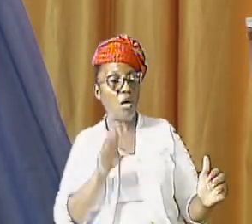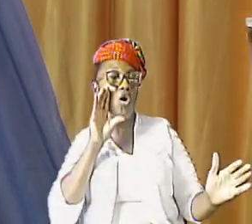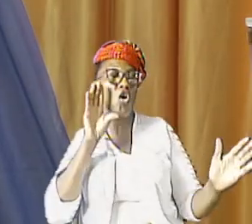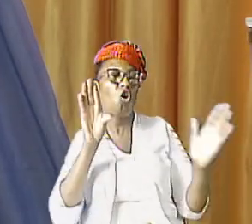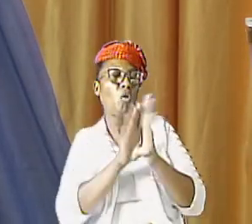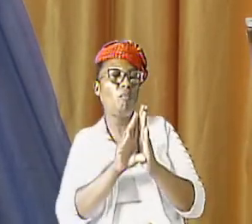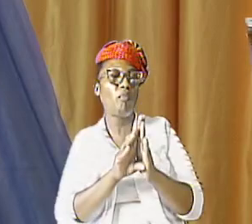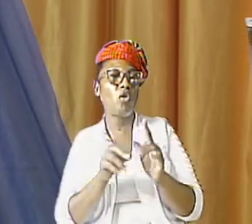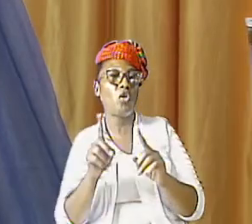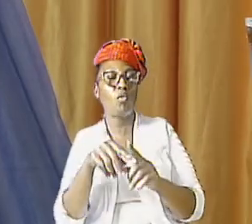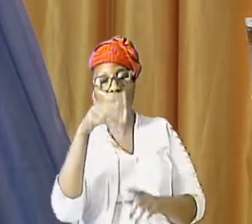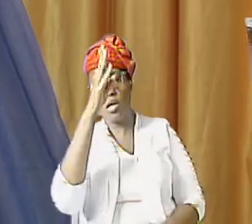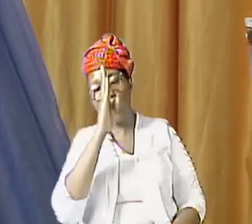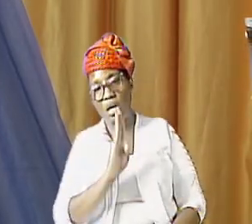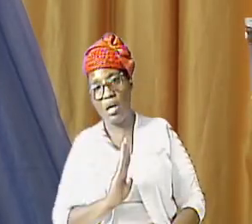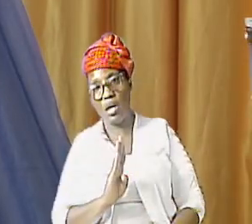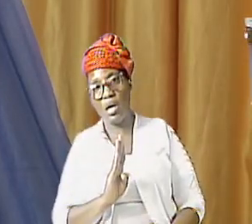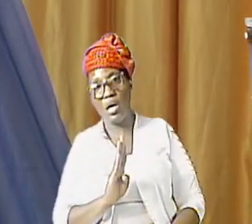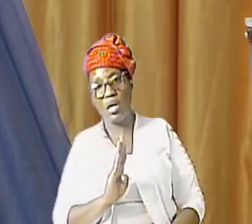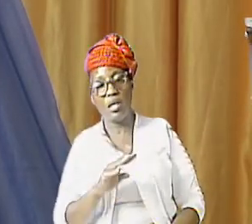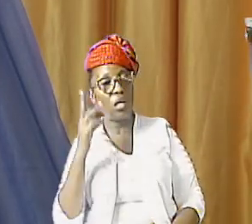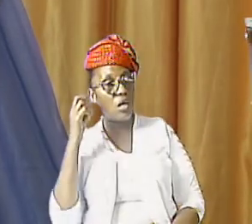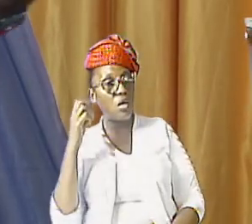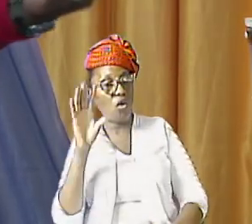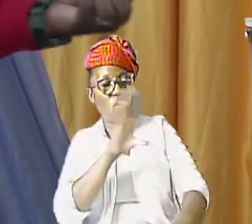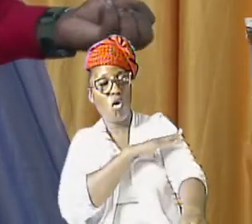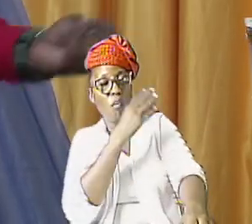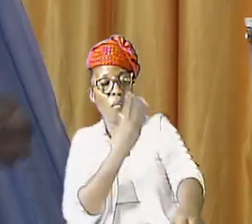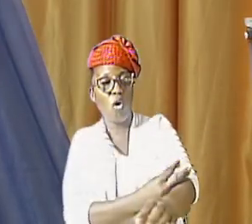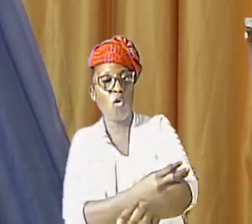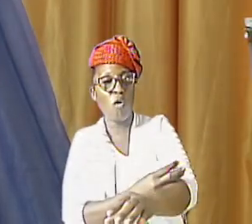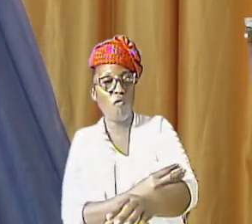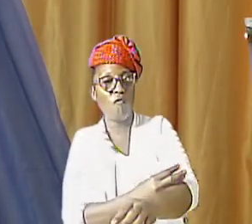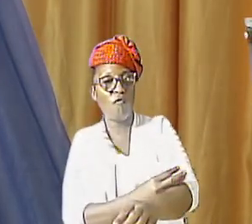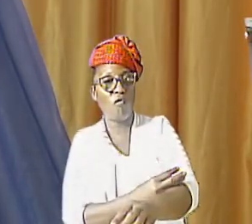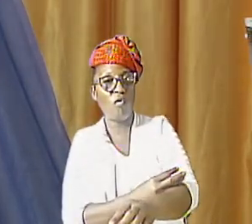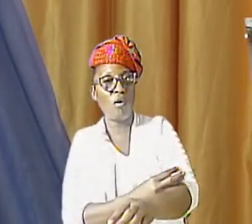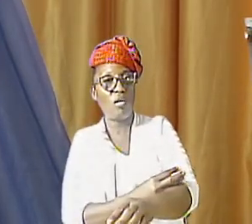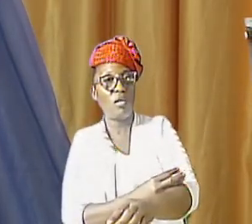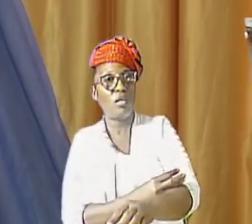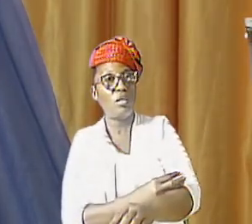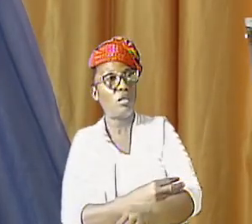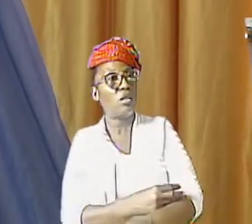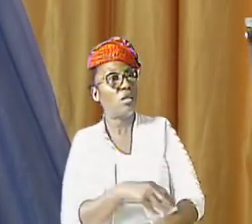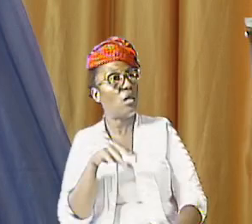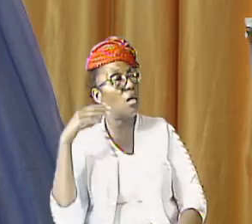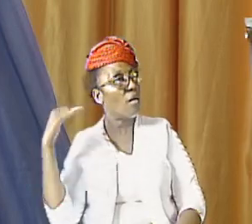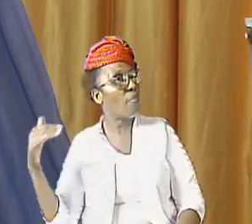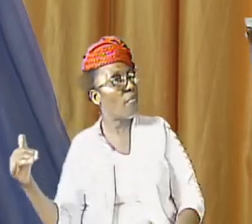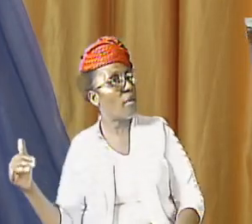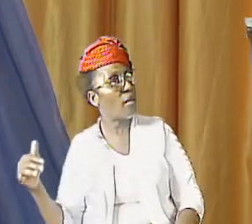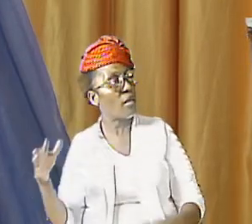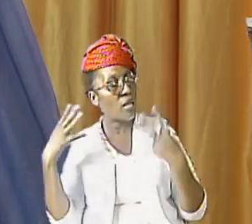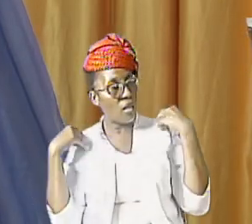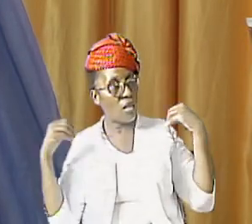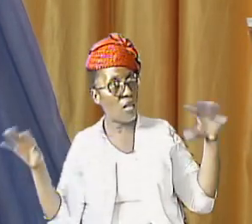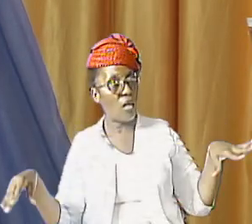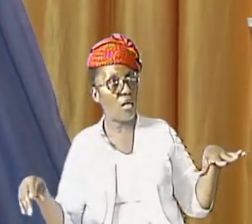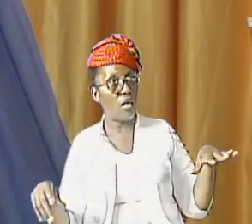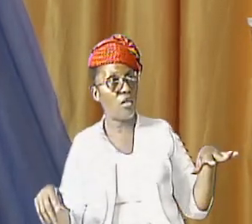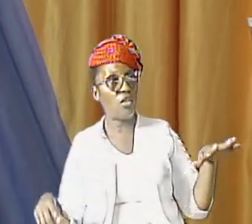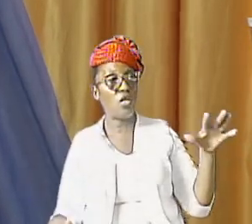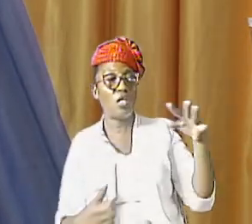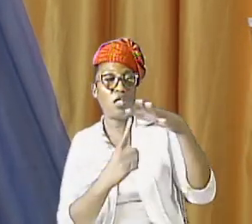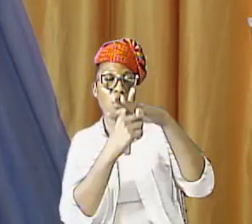they shared in powerful experiences, angels would appear to them. And these angels,